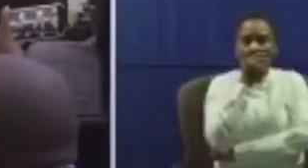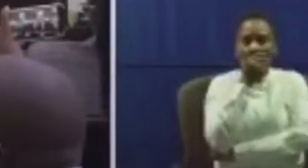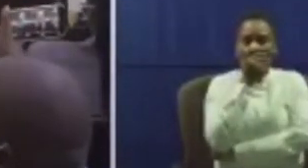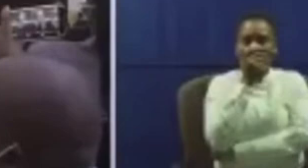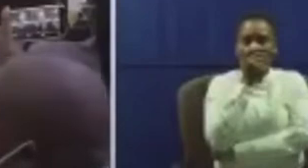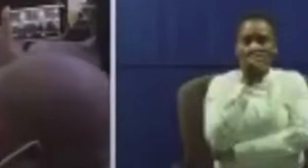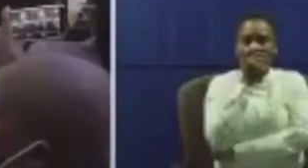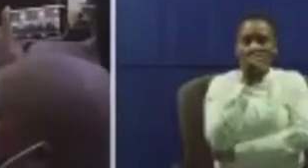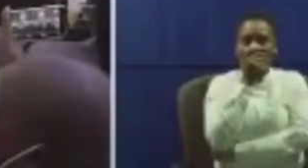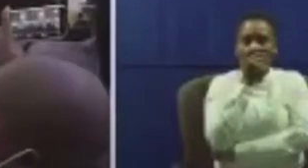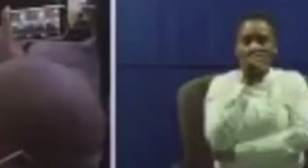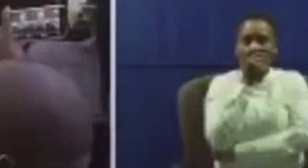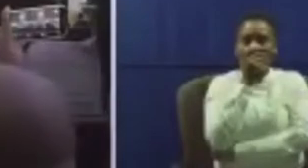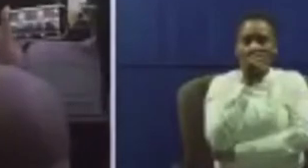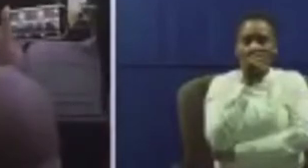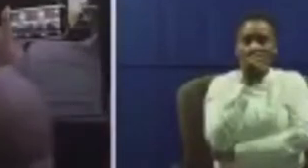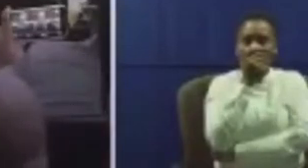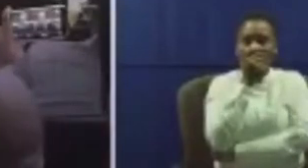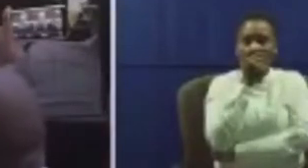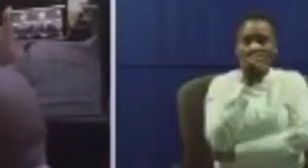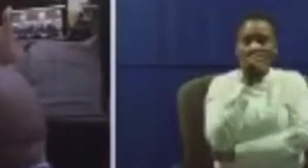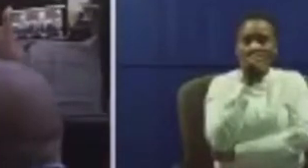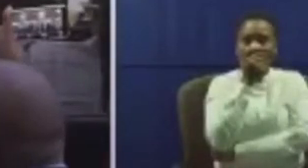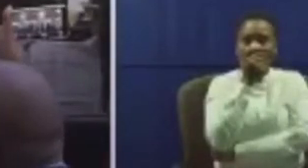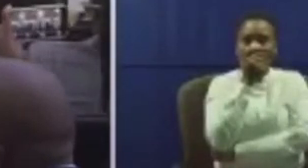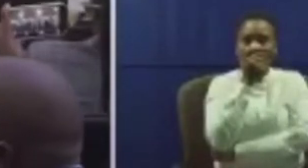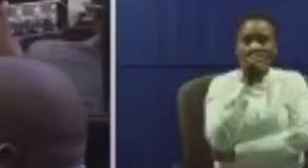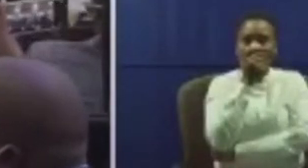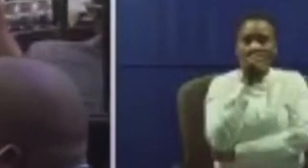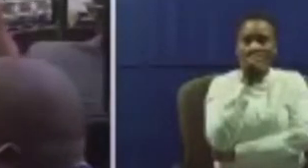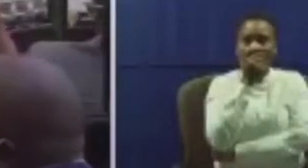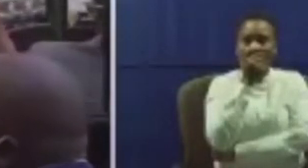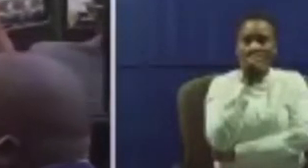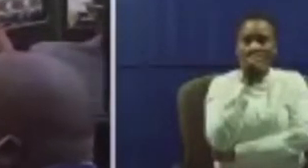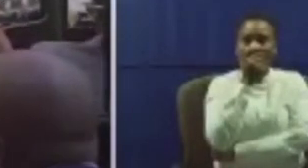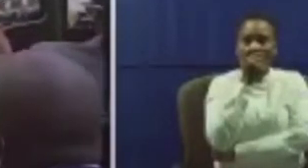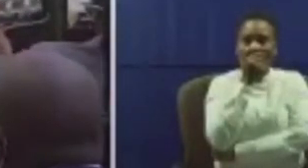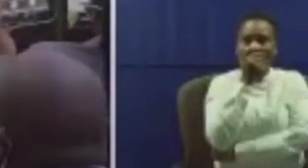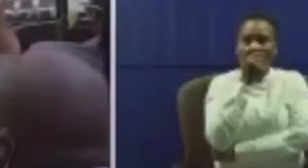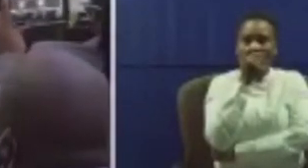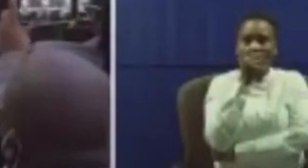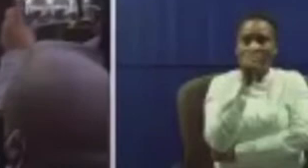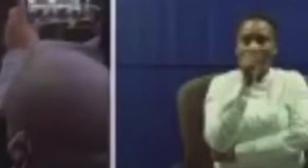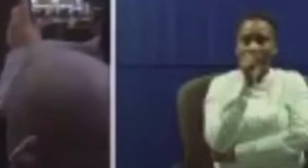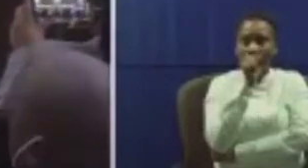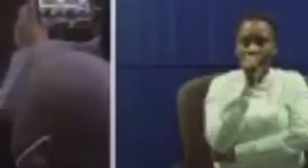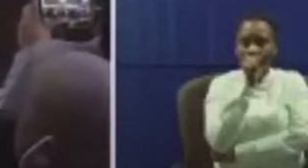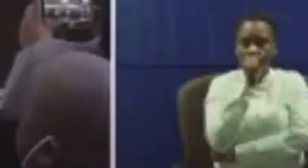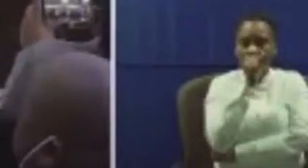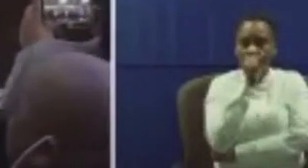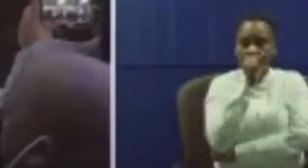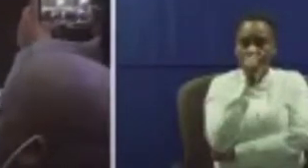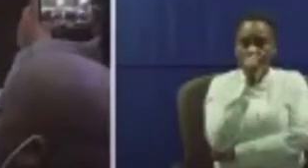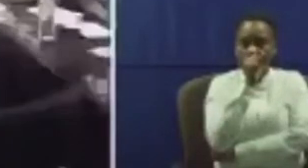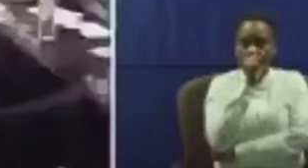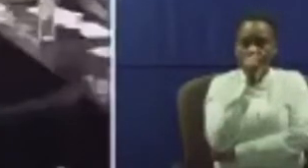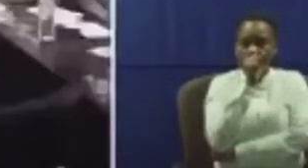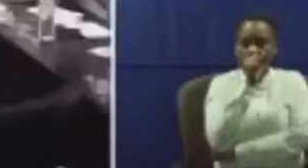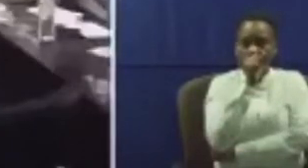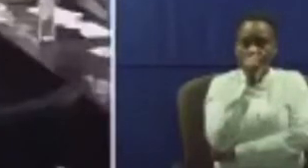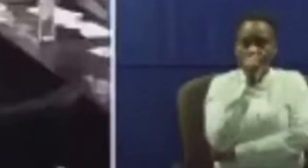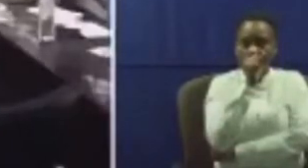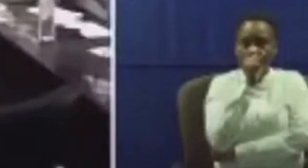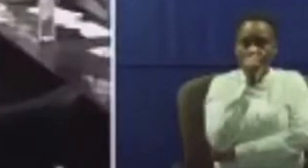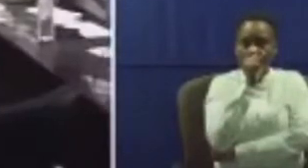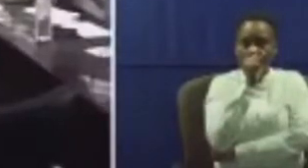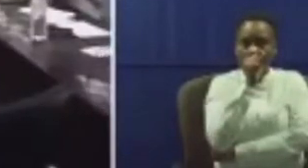Speaker. You're repeating what Balagan Bedev have done. Shame on you. Speaker, you are doing all this to protect a money launderer. But you